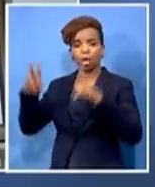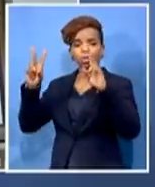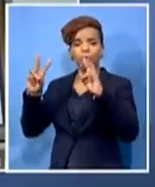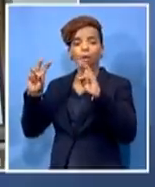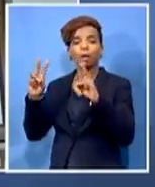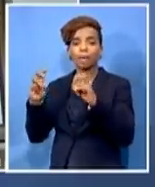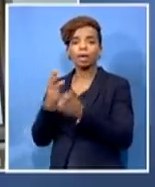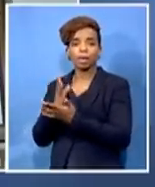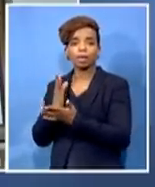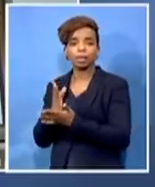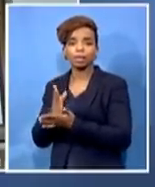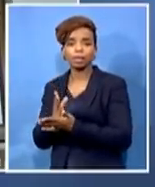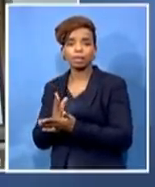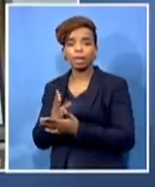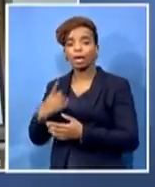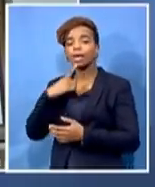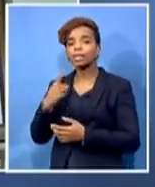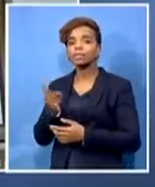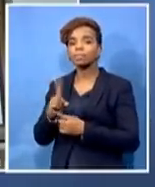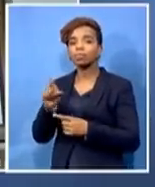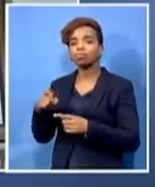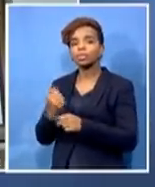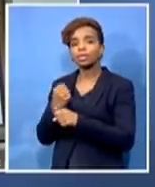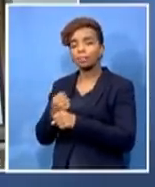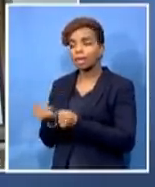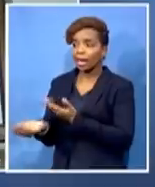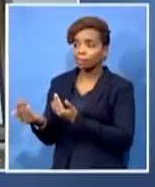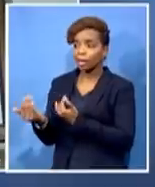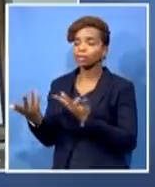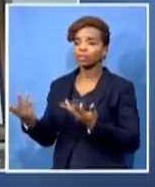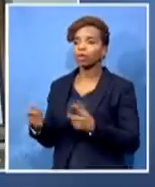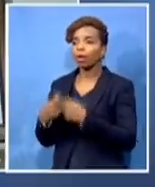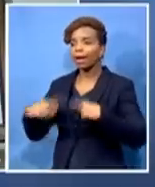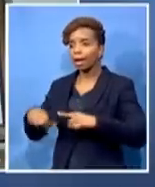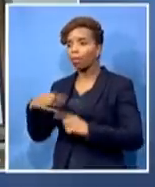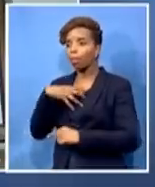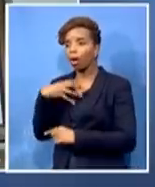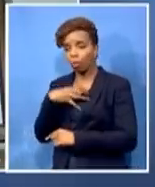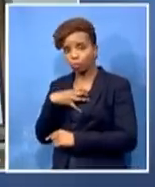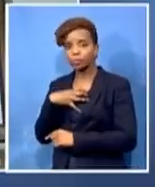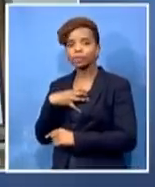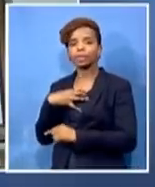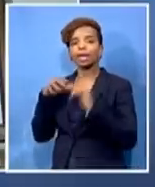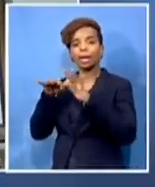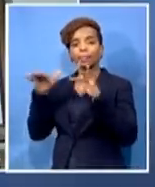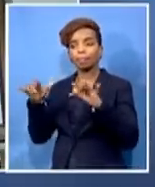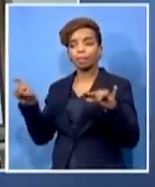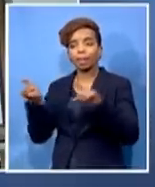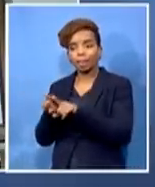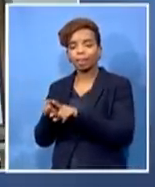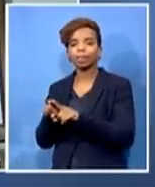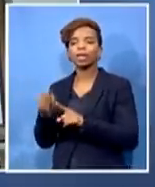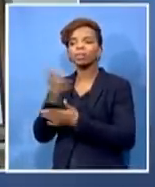expectations of our own citizens priority. He touched on international relations, even talking about Zimbabwe there, but mostly the